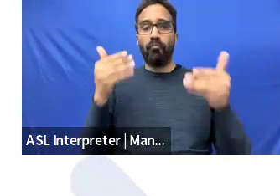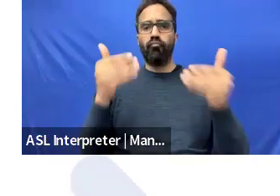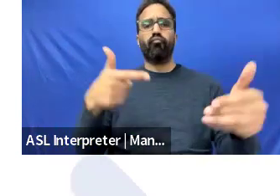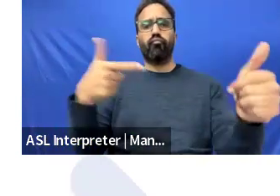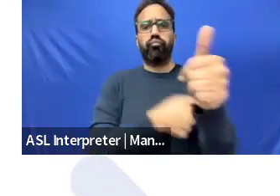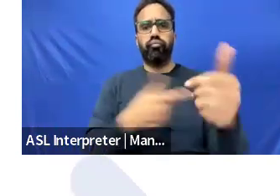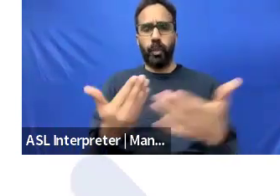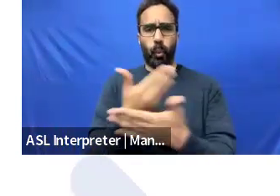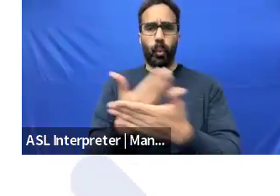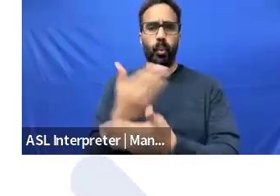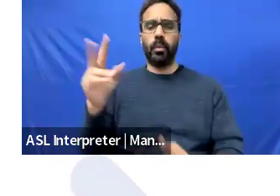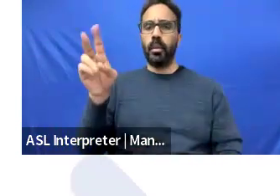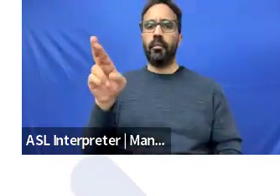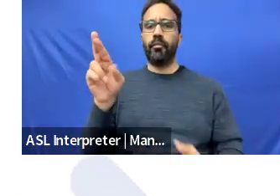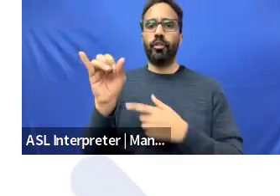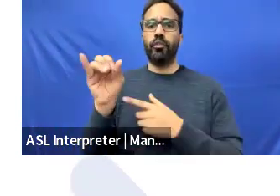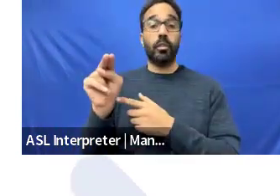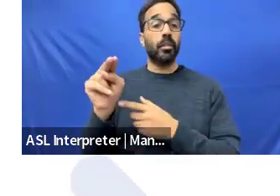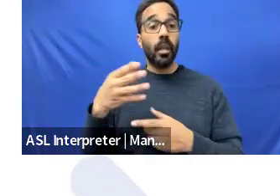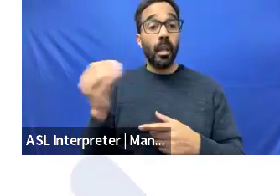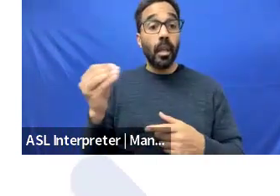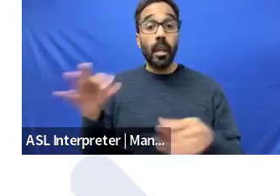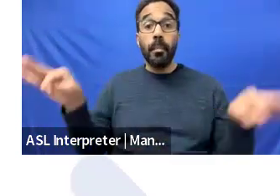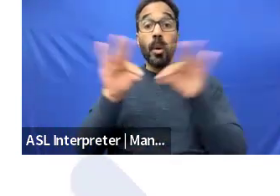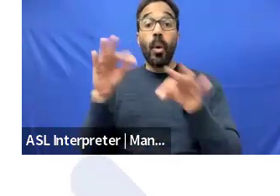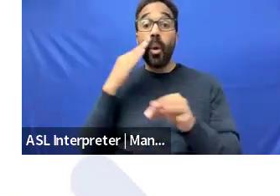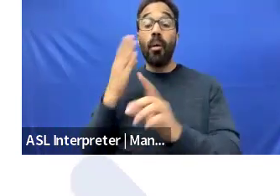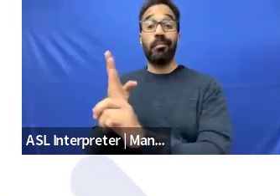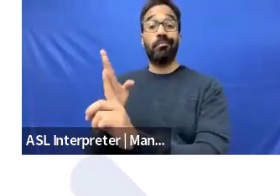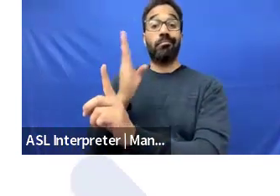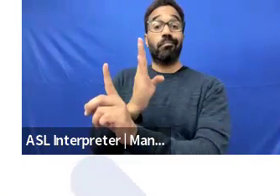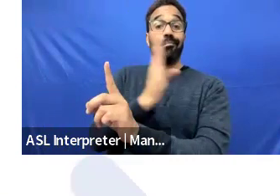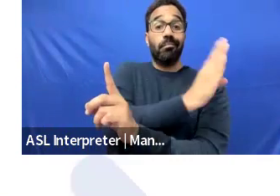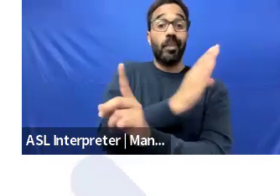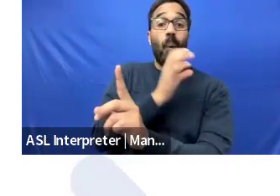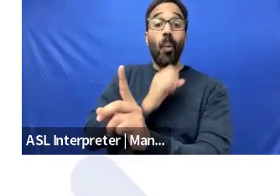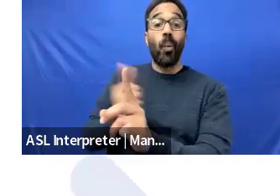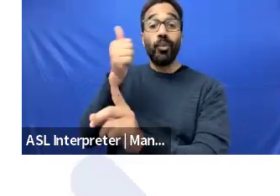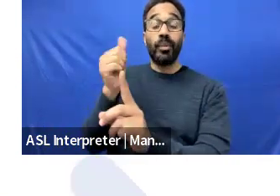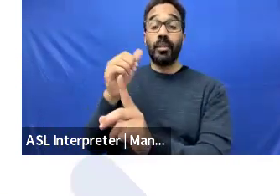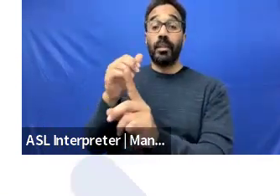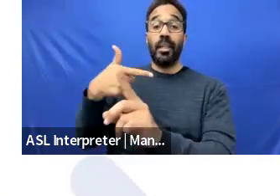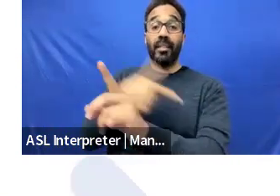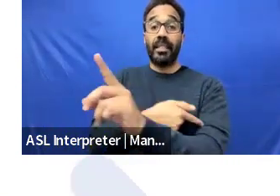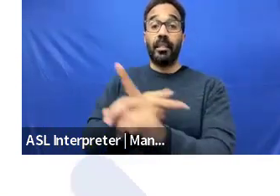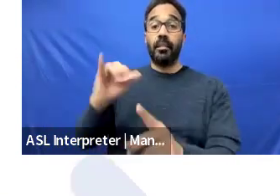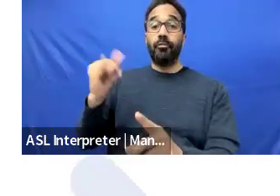also important to know. The older versions of the COVID vaccines, whether that be Johnson &